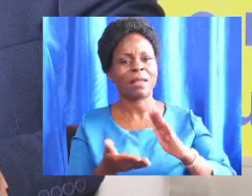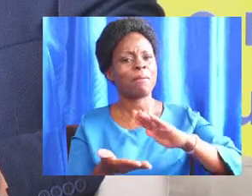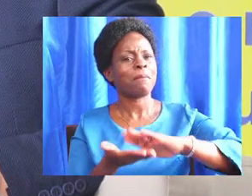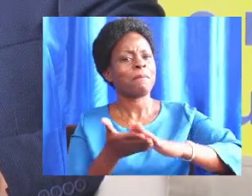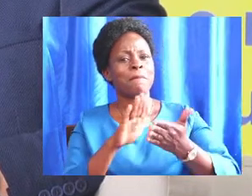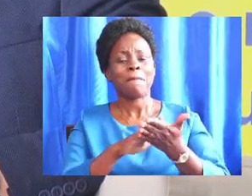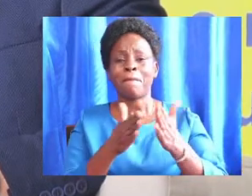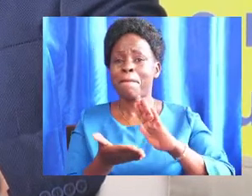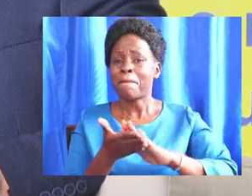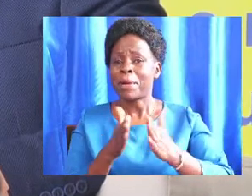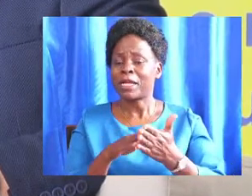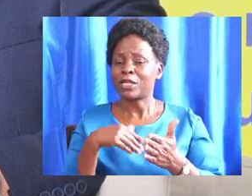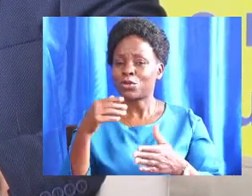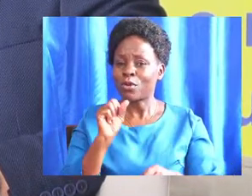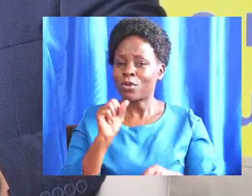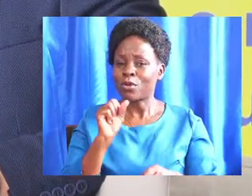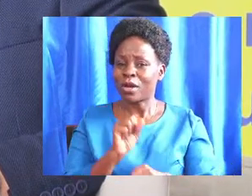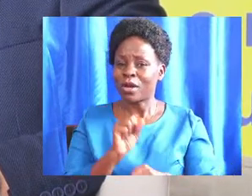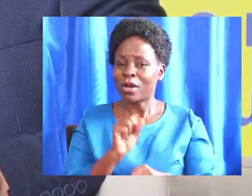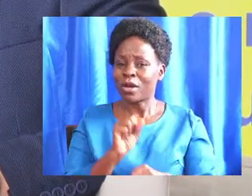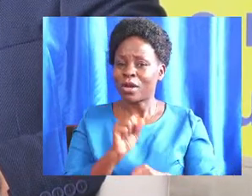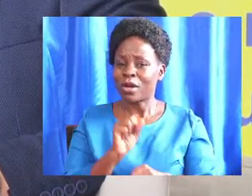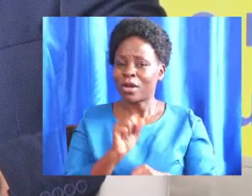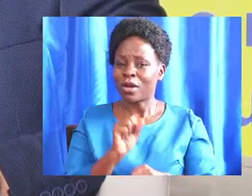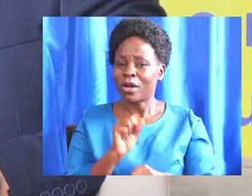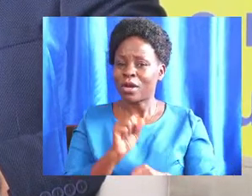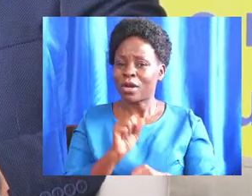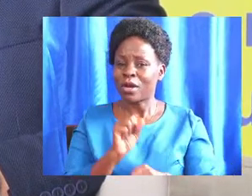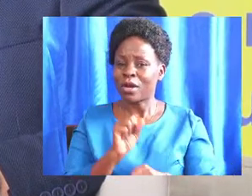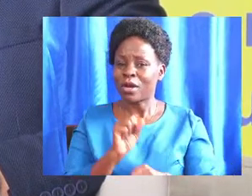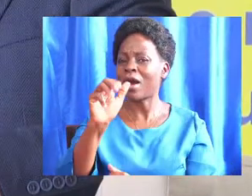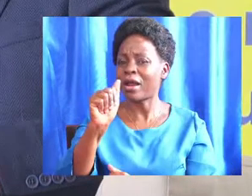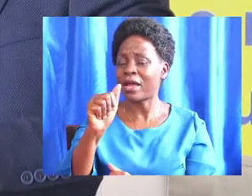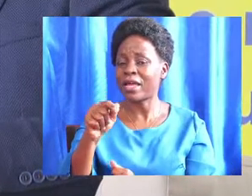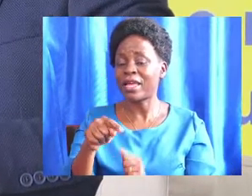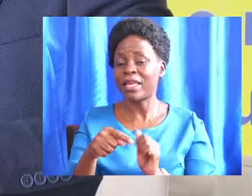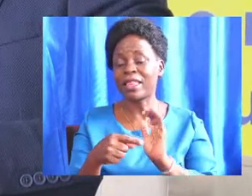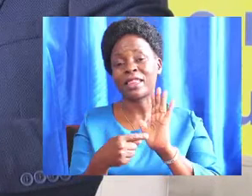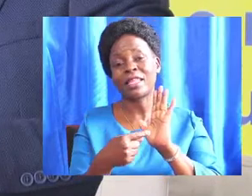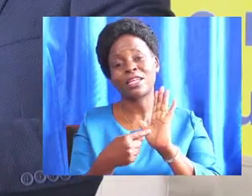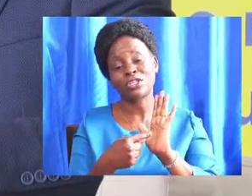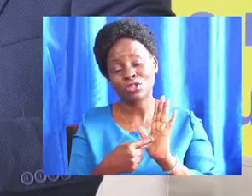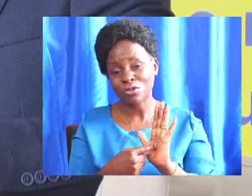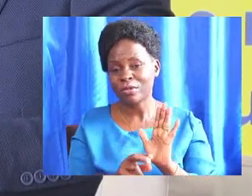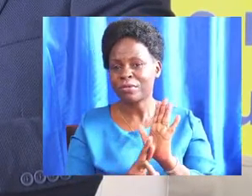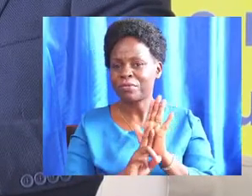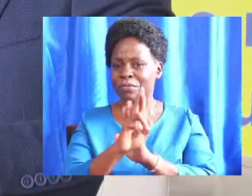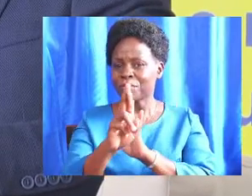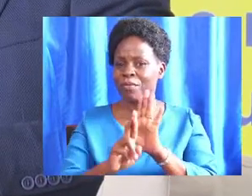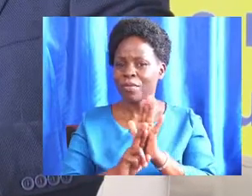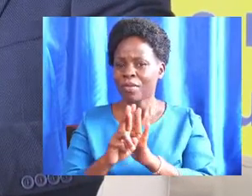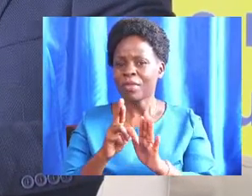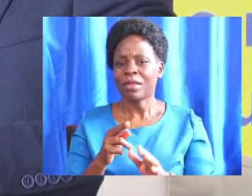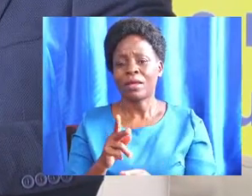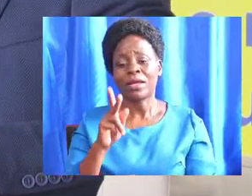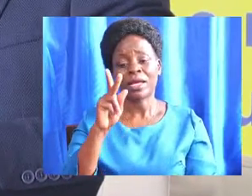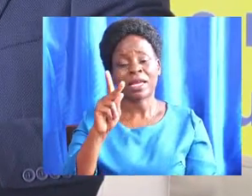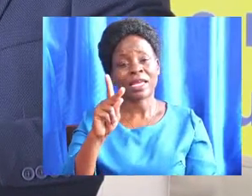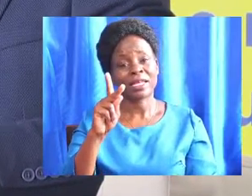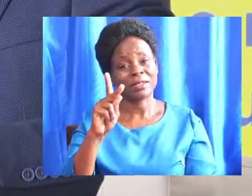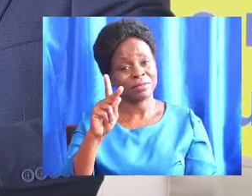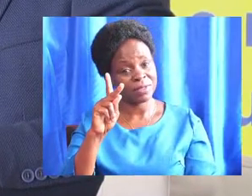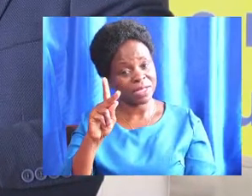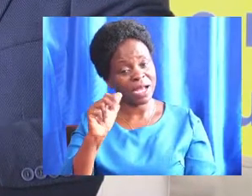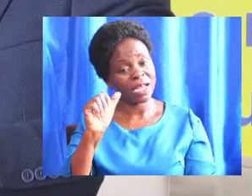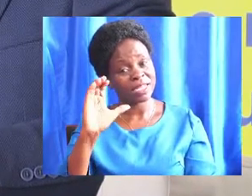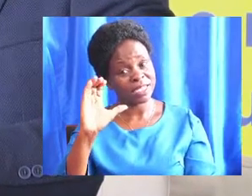who are working with URA on this, and associations that have been represented today: Kampala City Traders